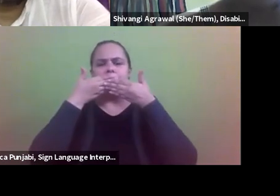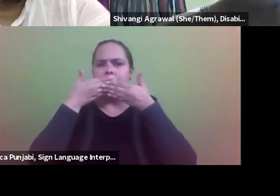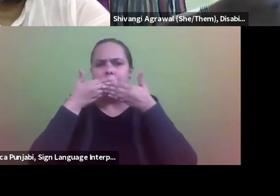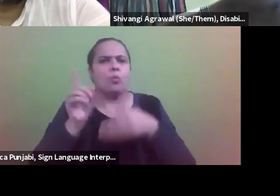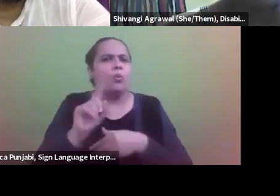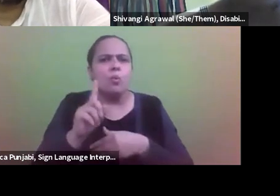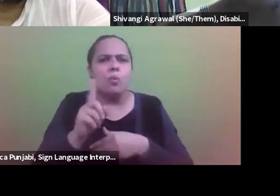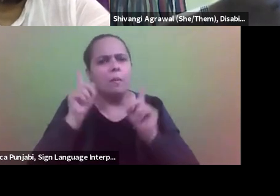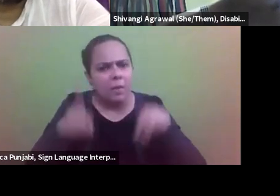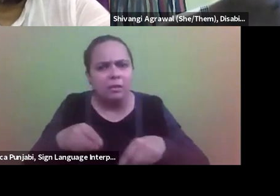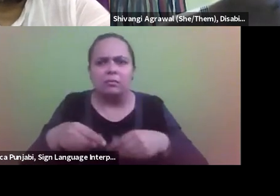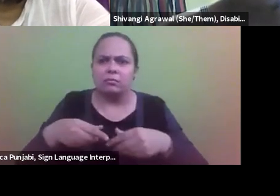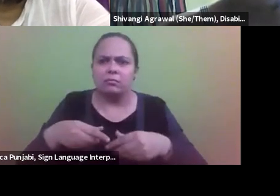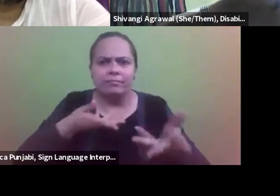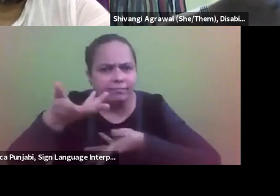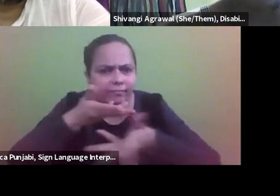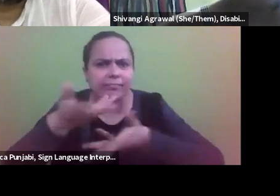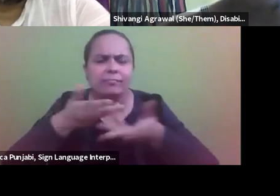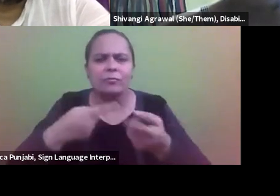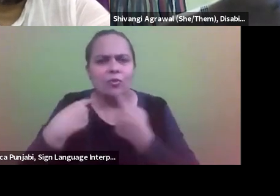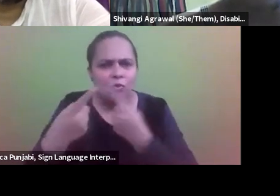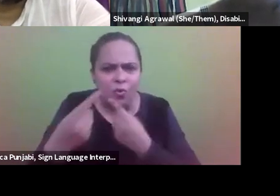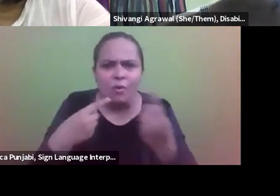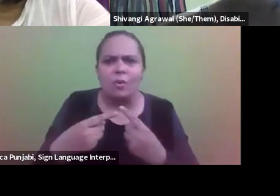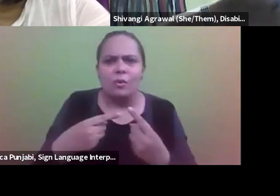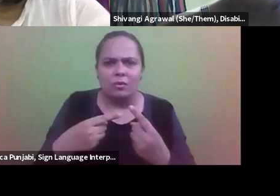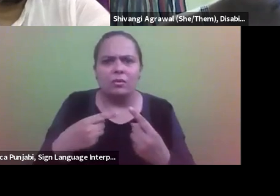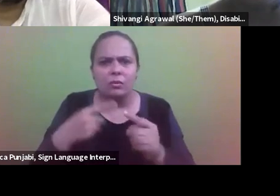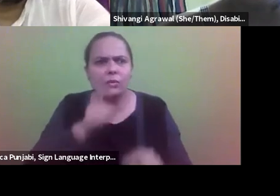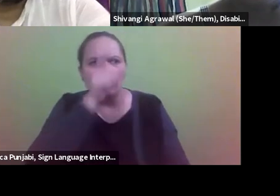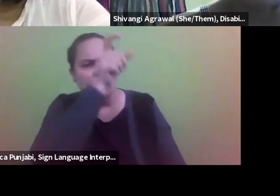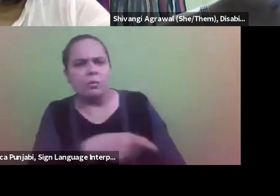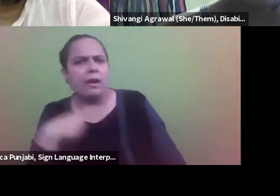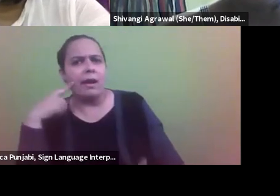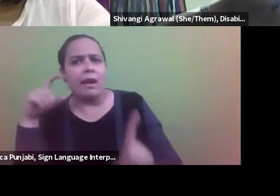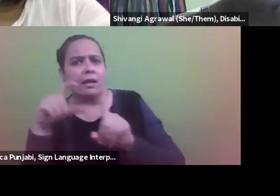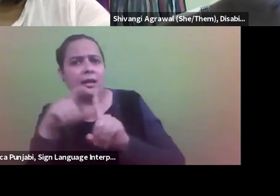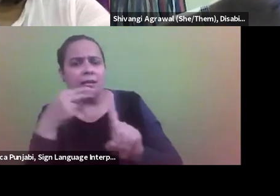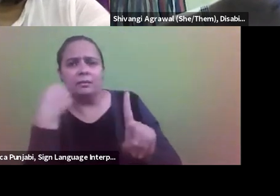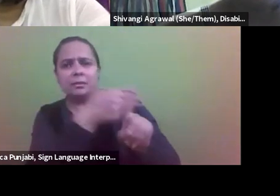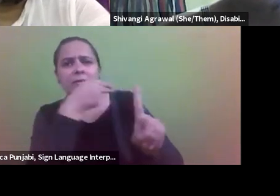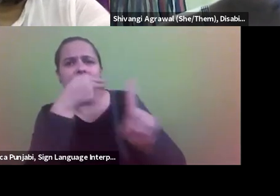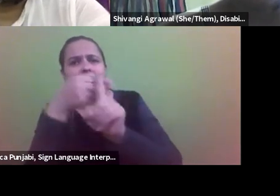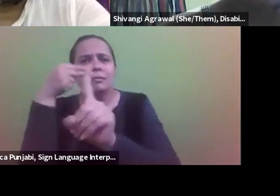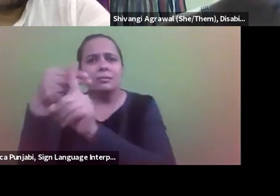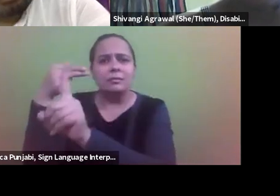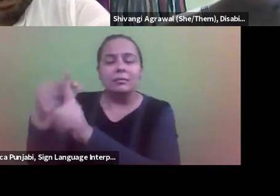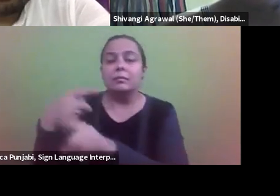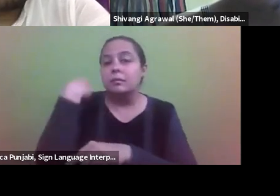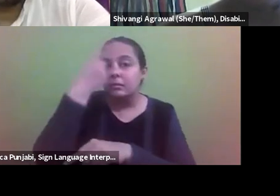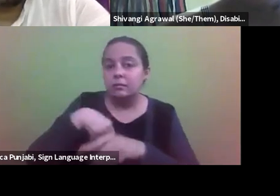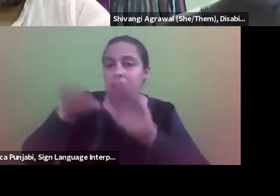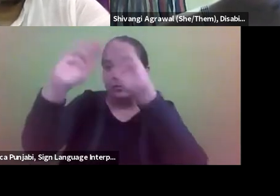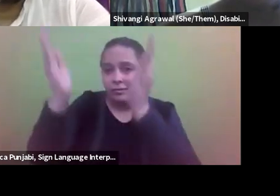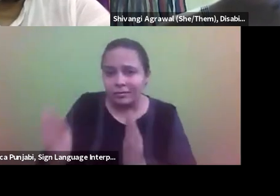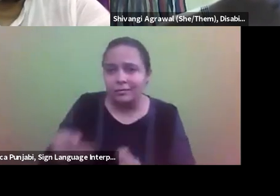if to be able to identify someone regarding their gender on how they look is not